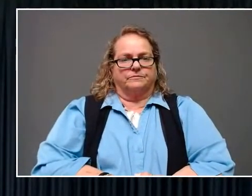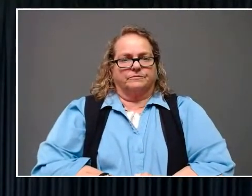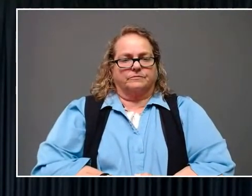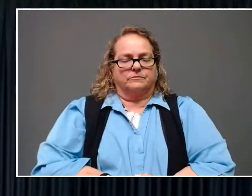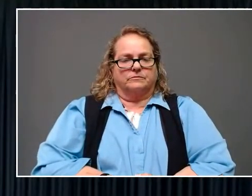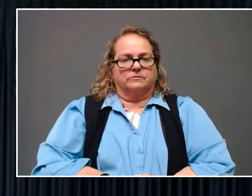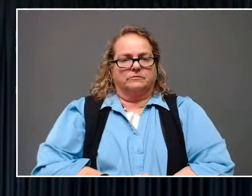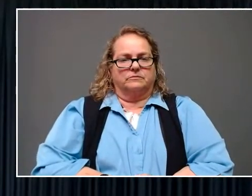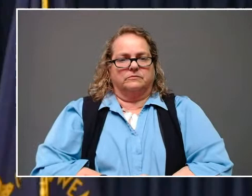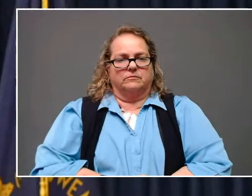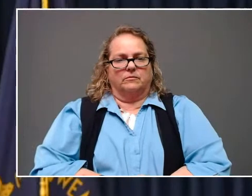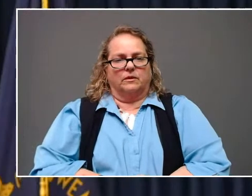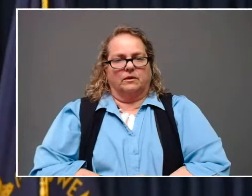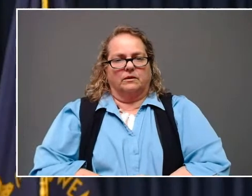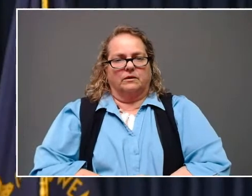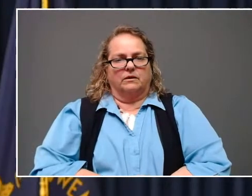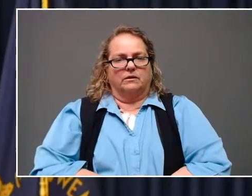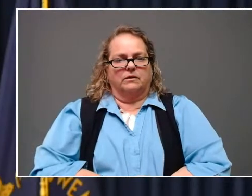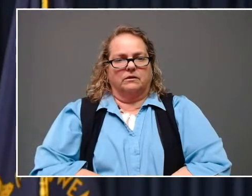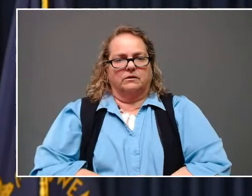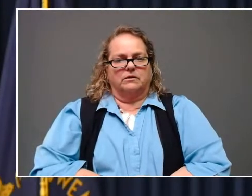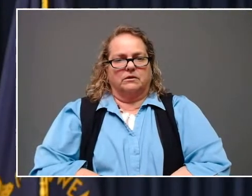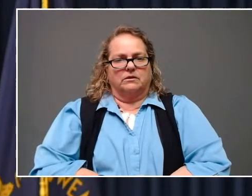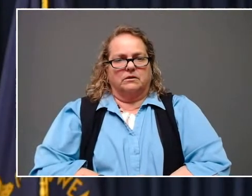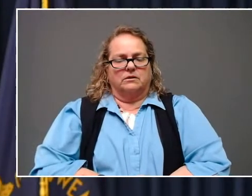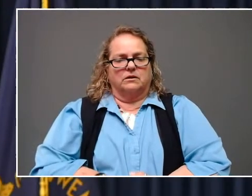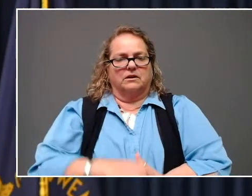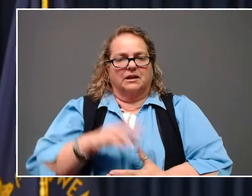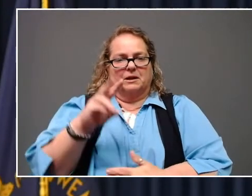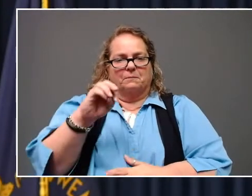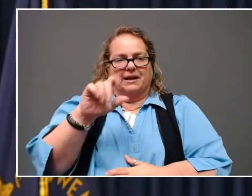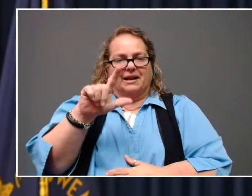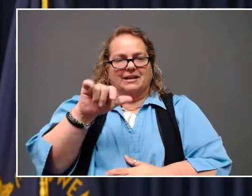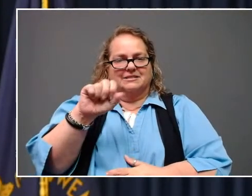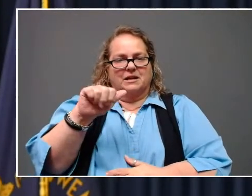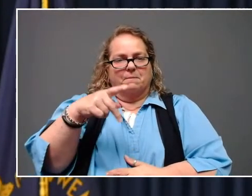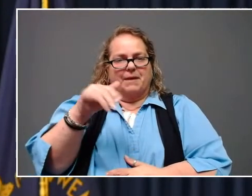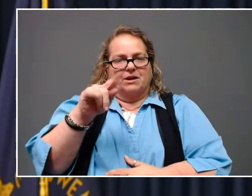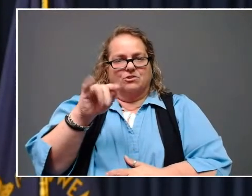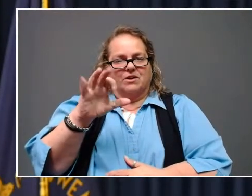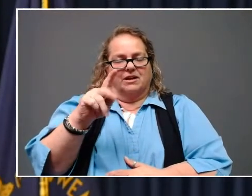that. And finally, don't go too far, Steve. Melissa Patrick from Kentucky Health News.